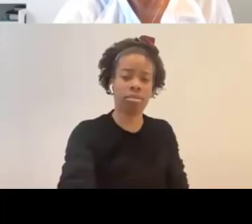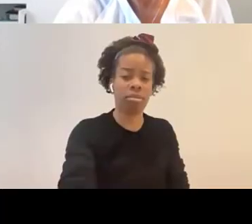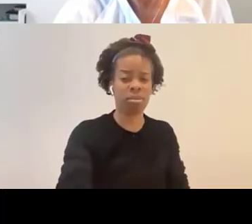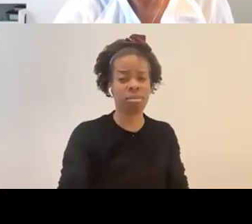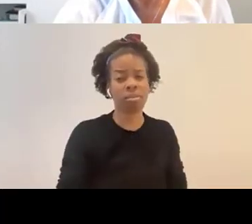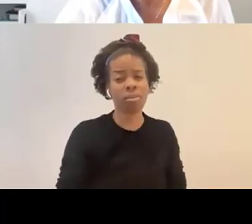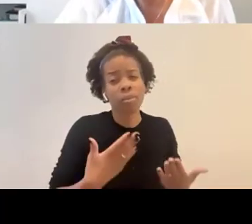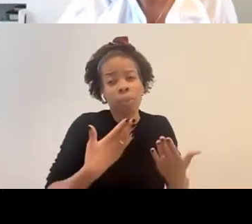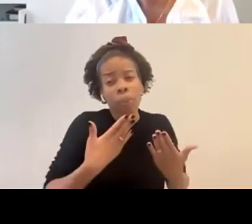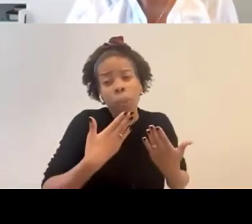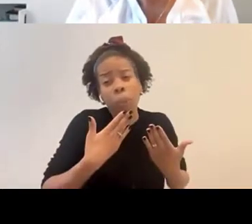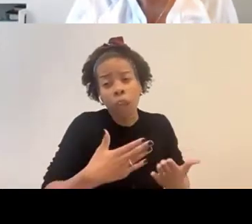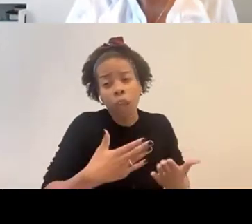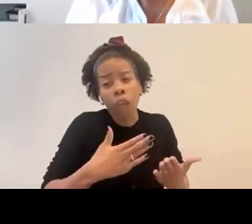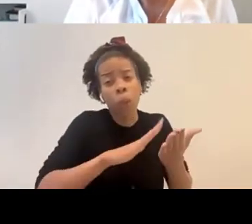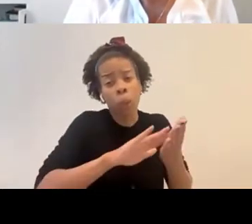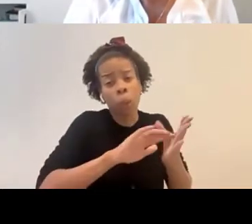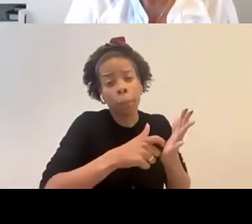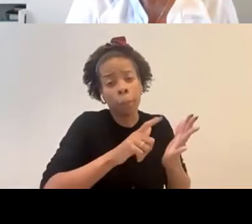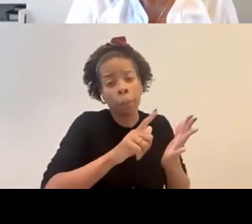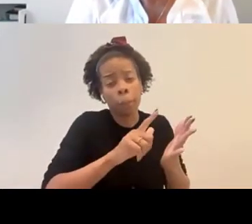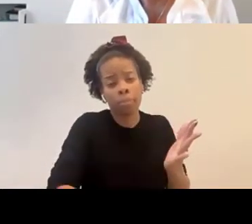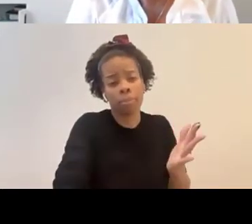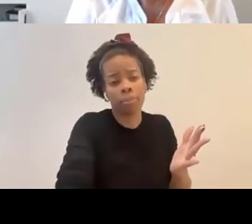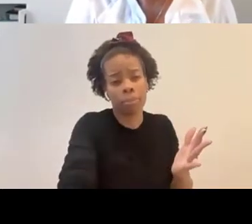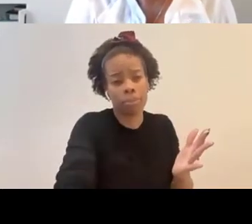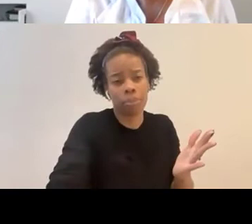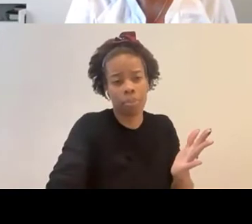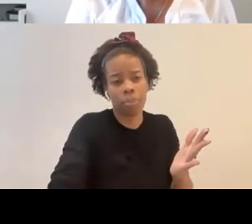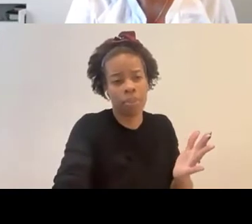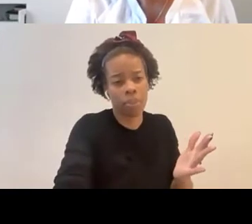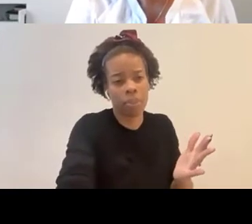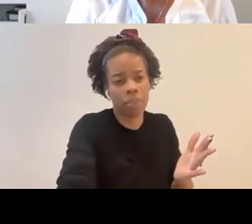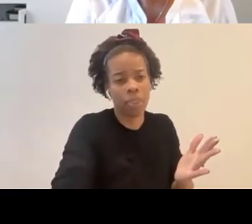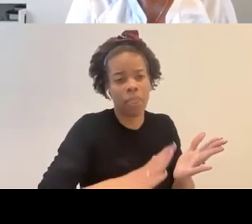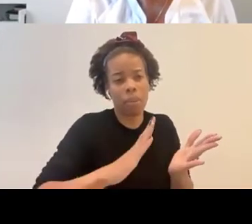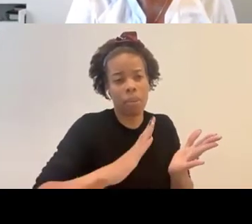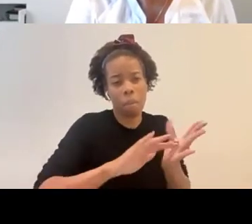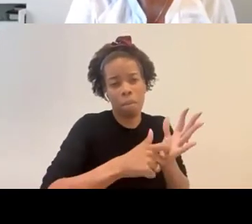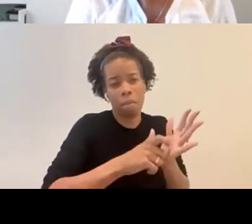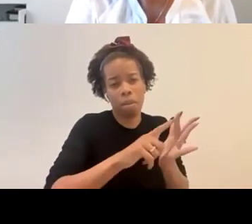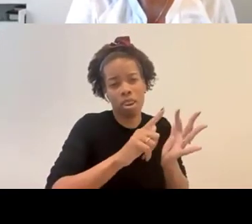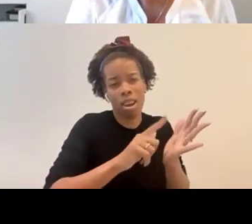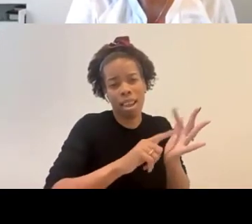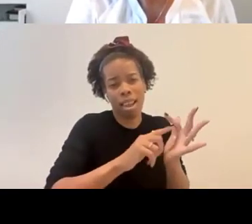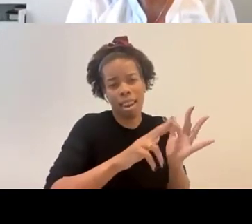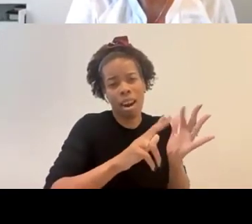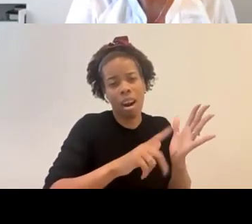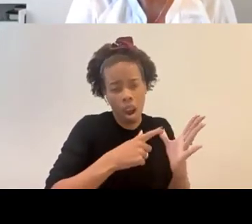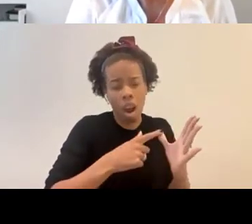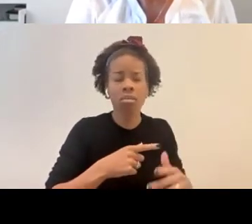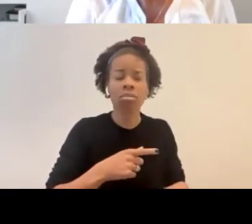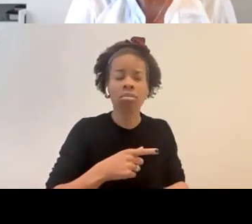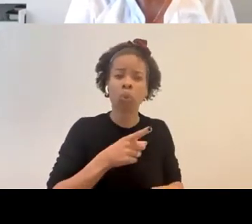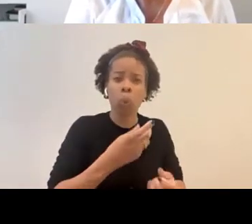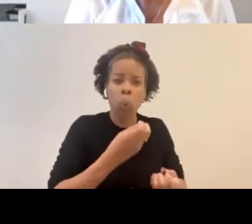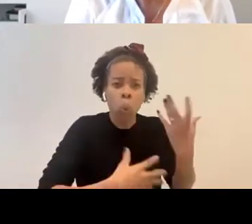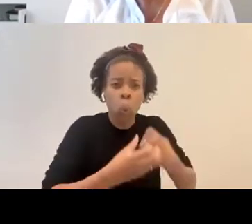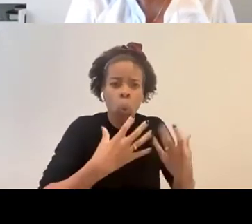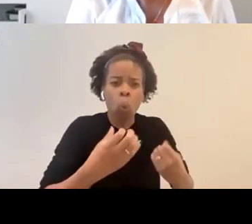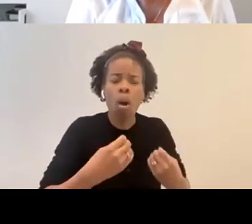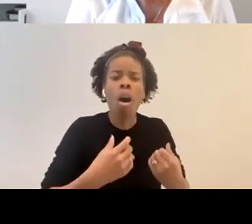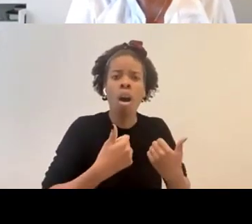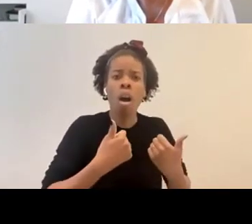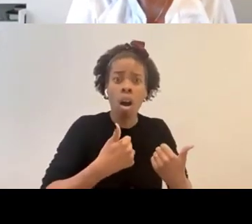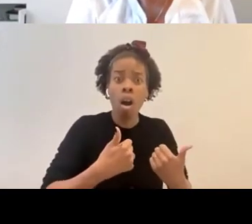about the impact of not talking about some crucial aspects of why we got to where we are, and in a